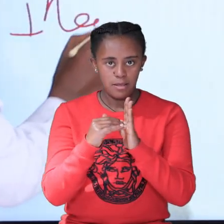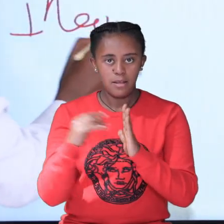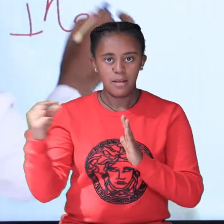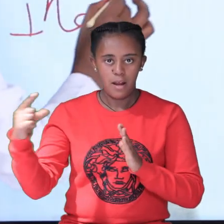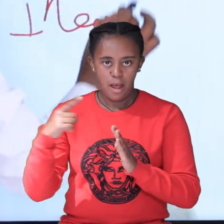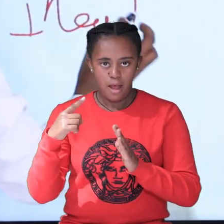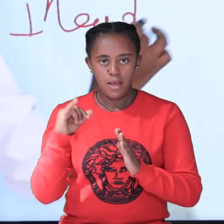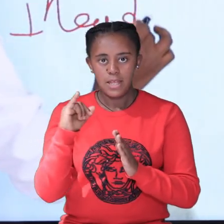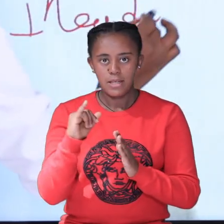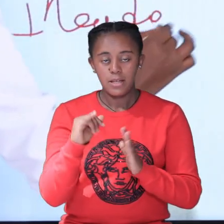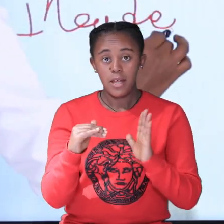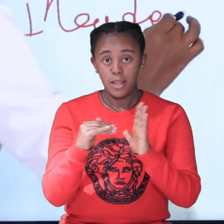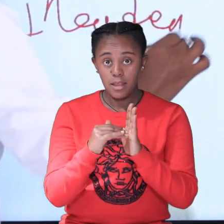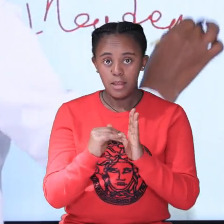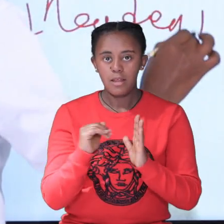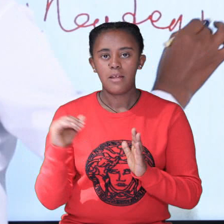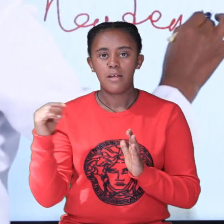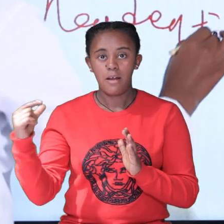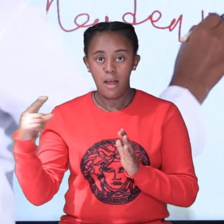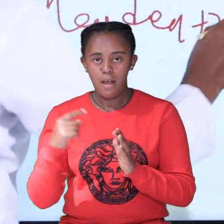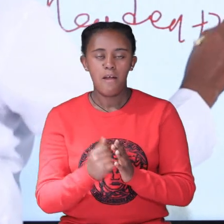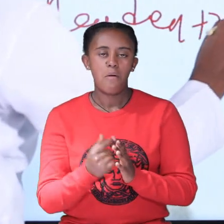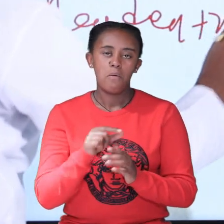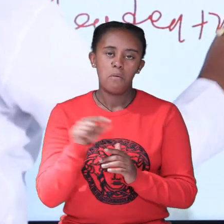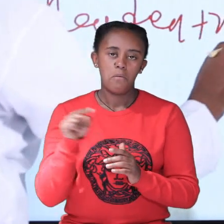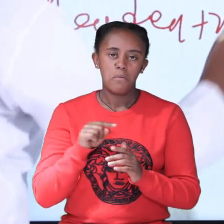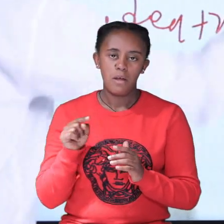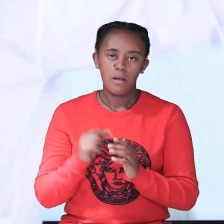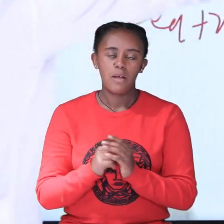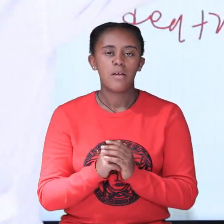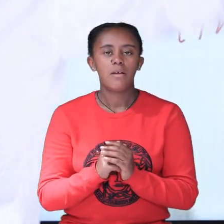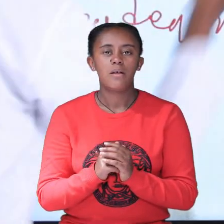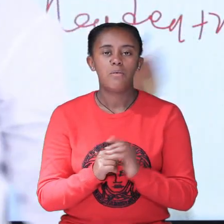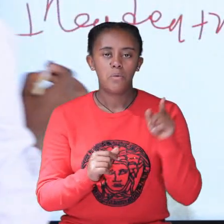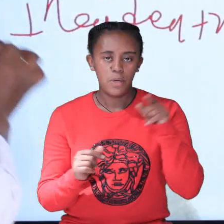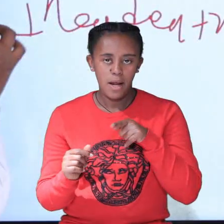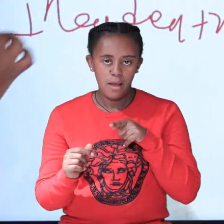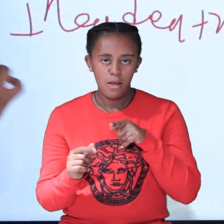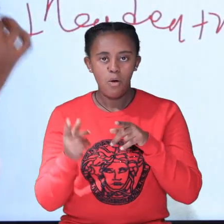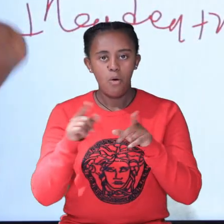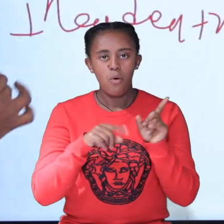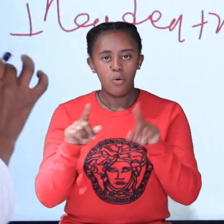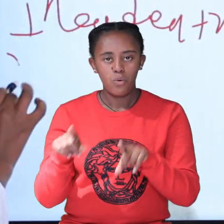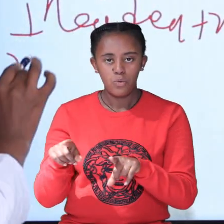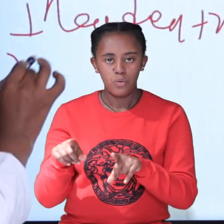For example, this is a mirror or plane surface.